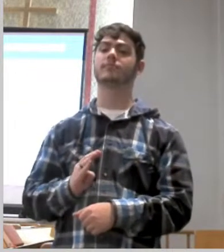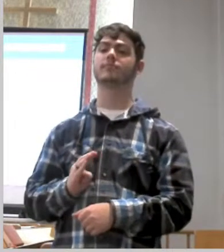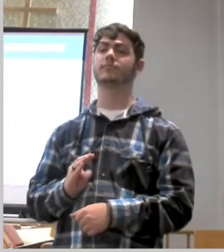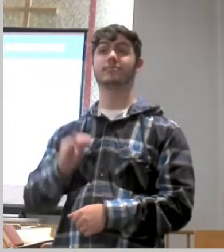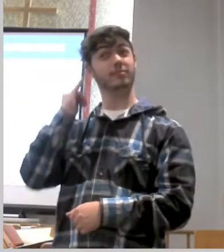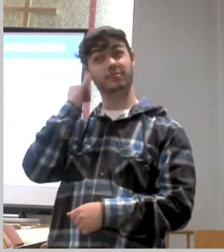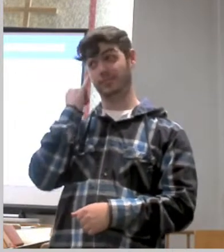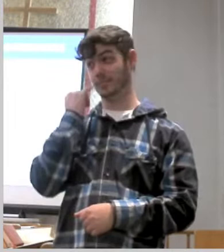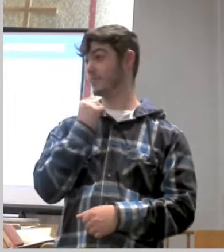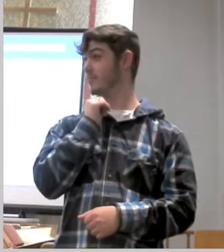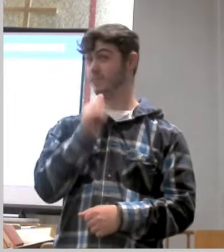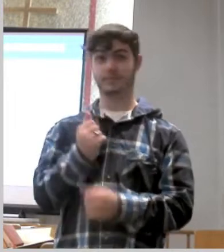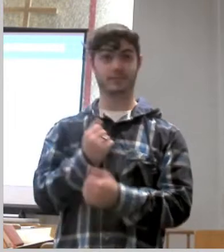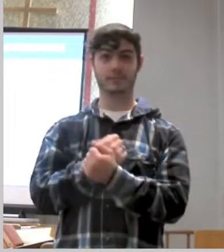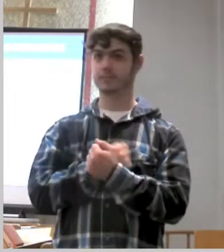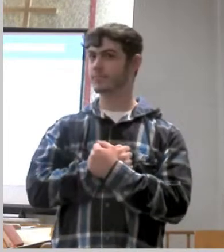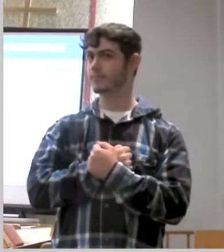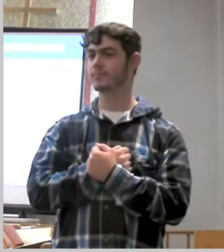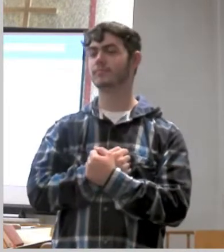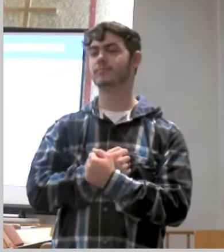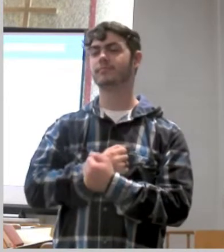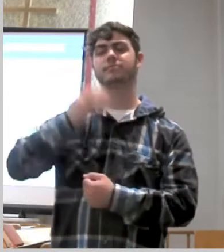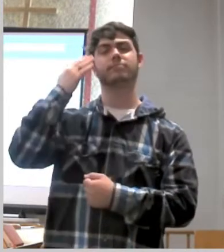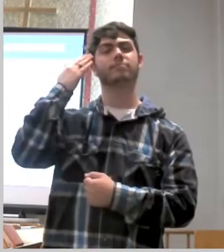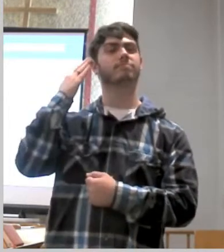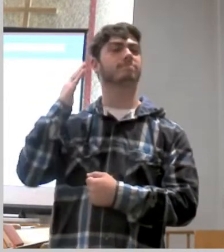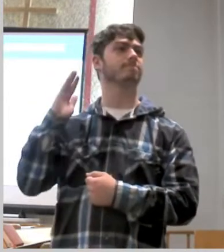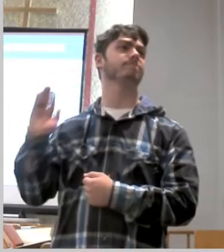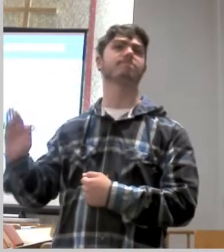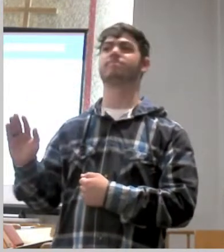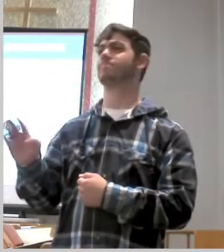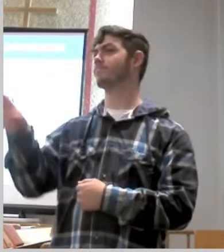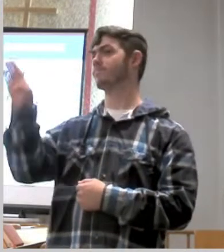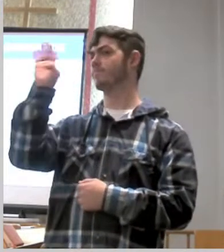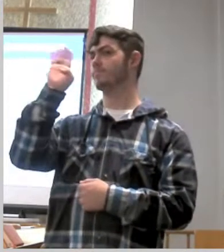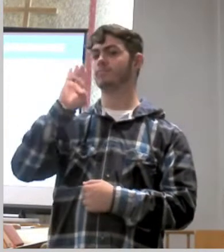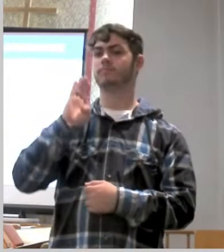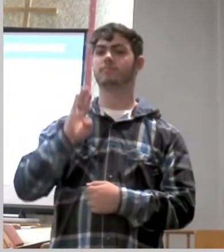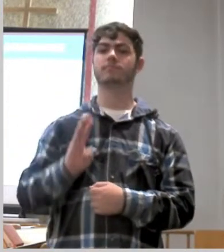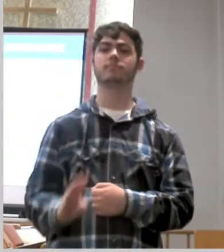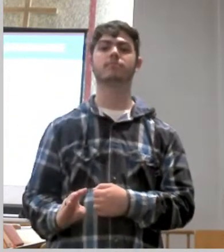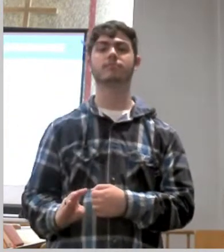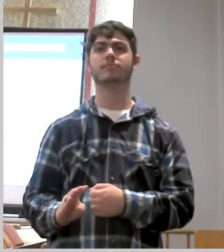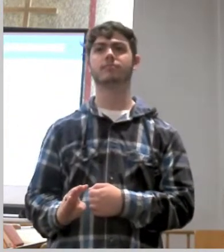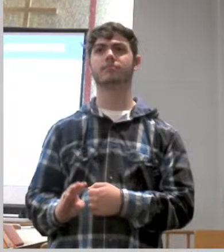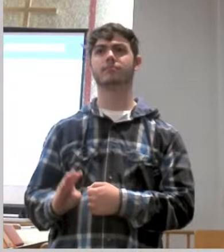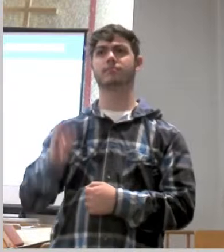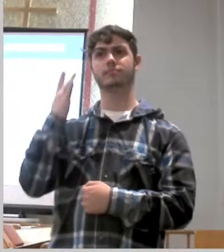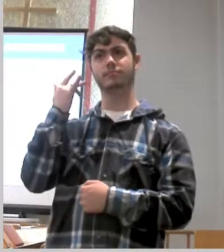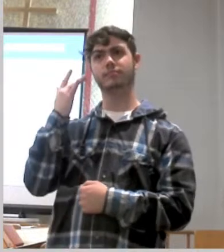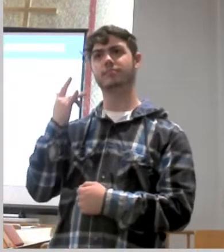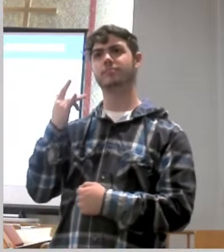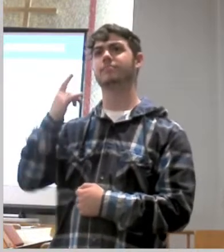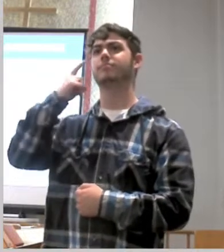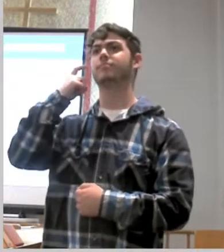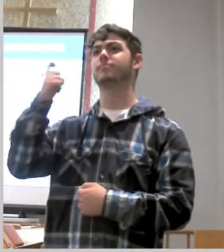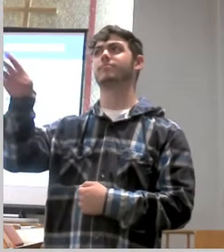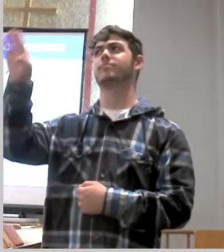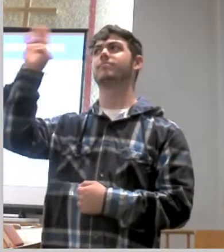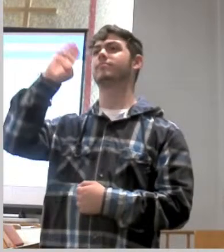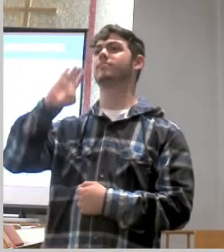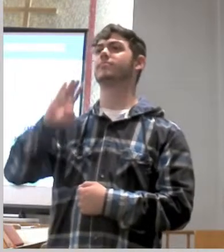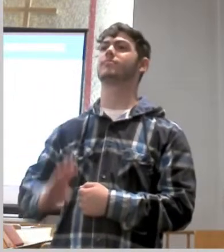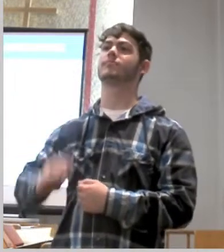He who does not love does not know God,